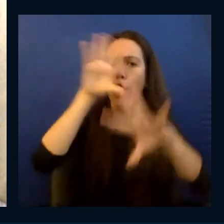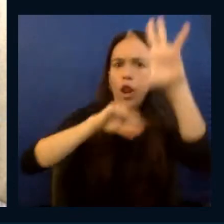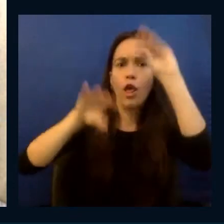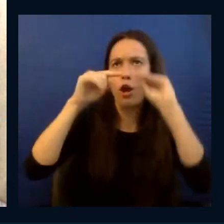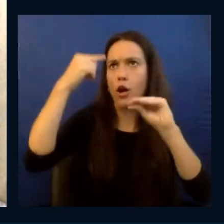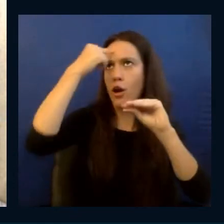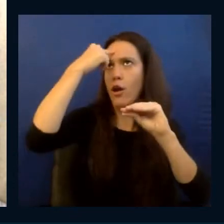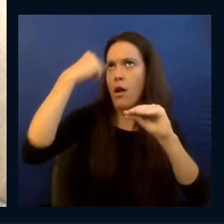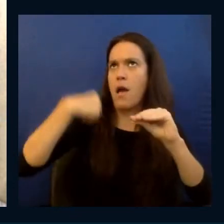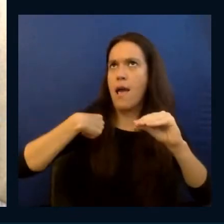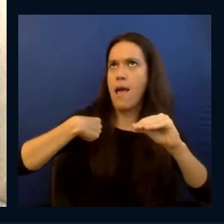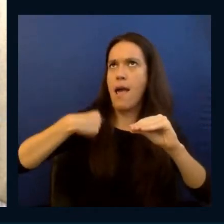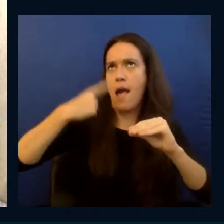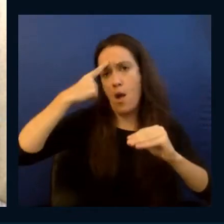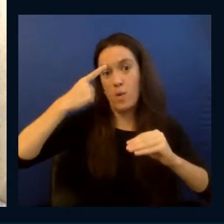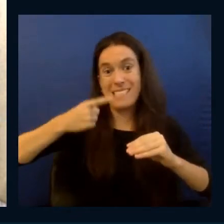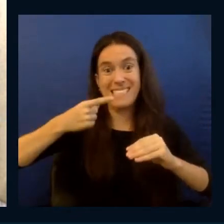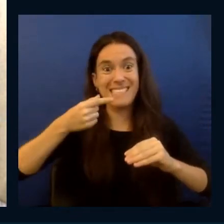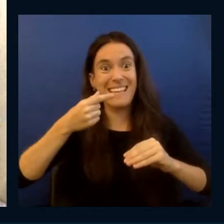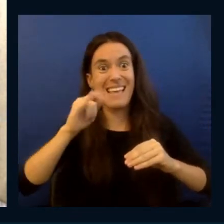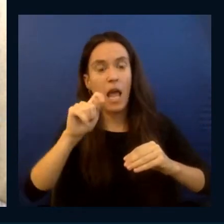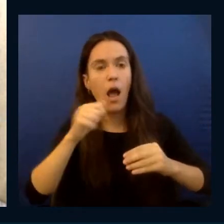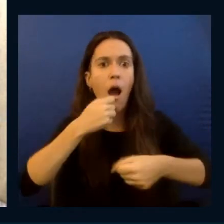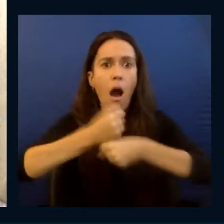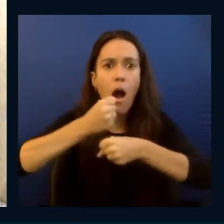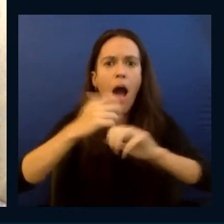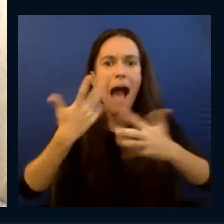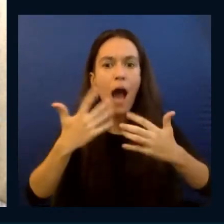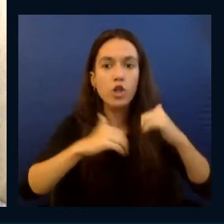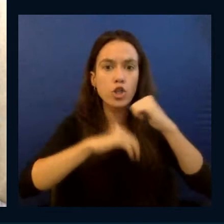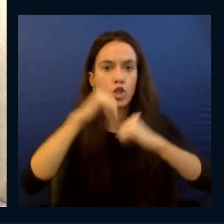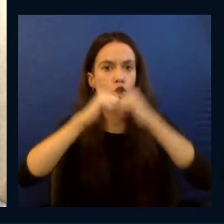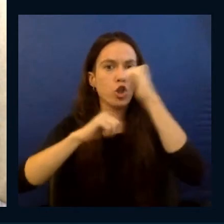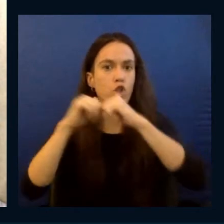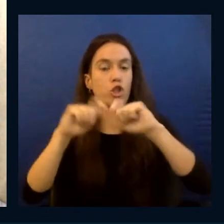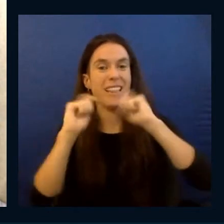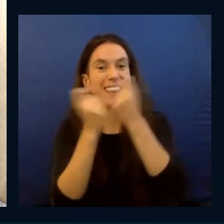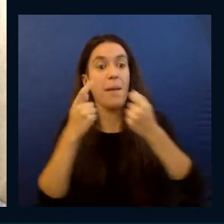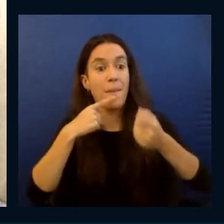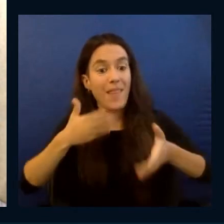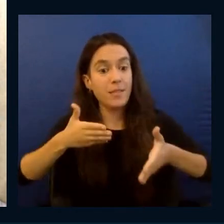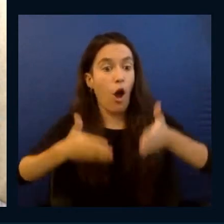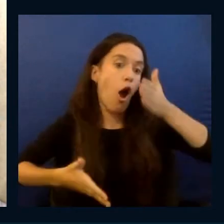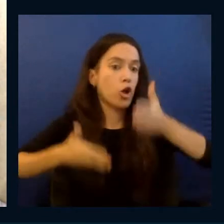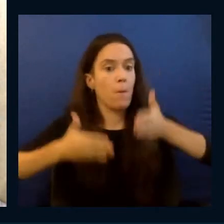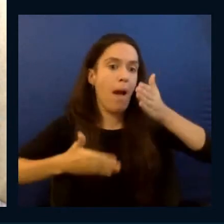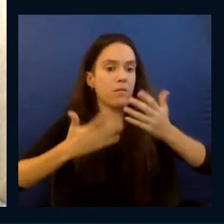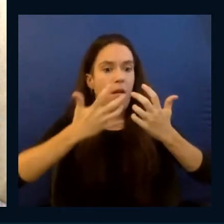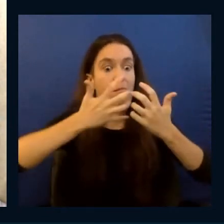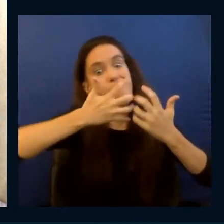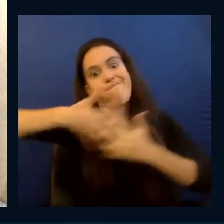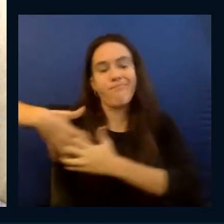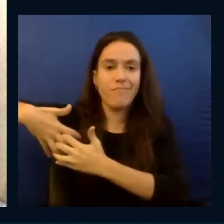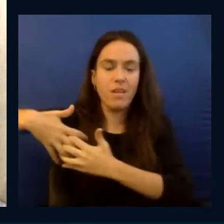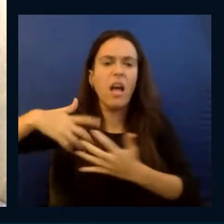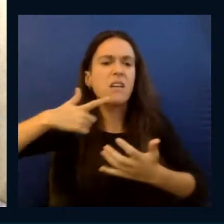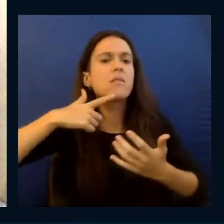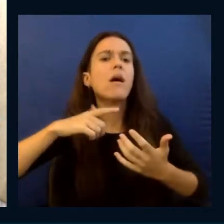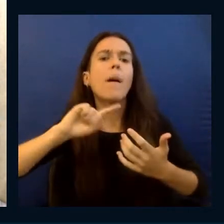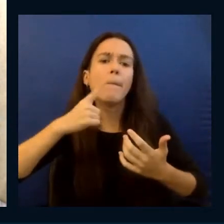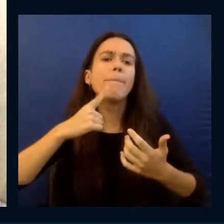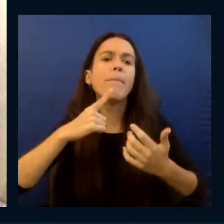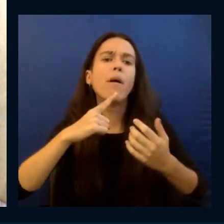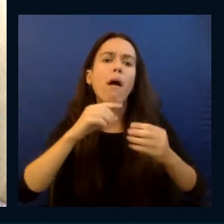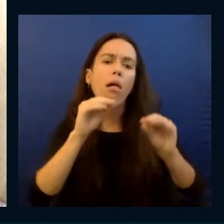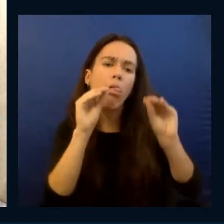how Git works is really, really important to infrastructure teams, and learning to automate their tasks where, yes, it takes time to build that automation out, whether,